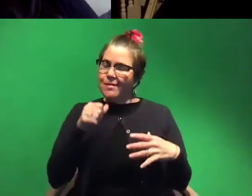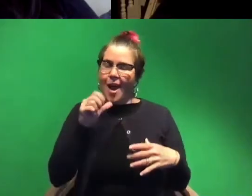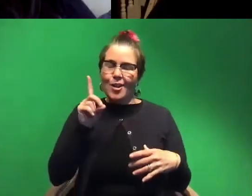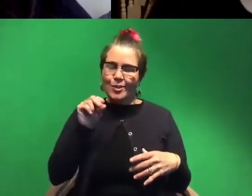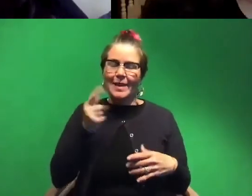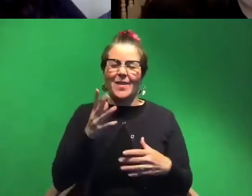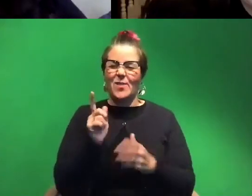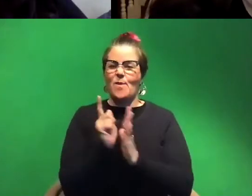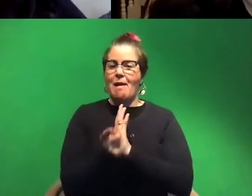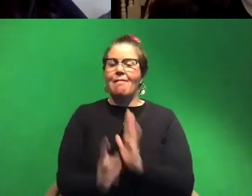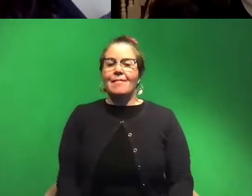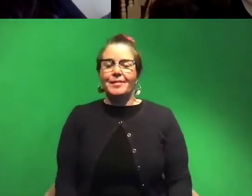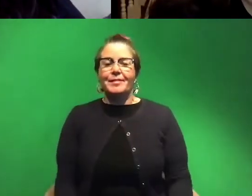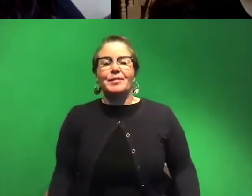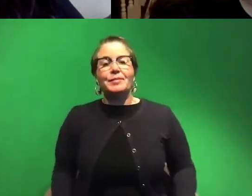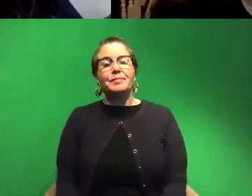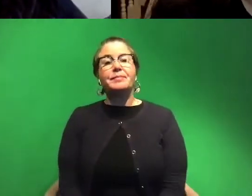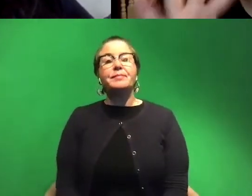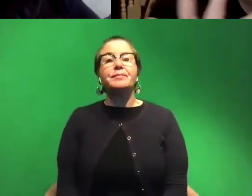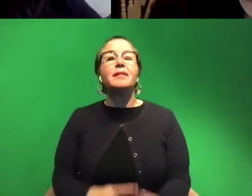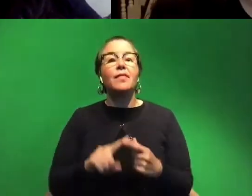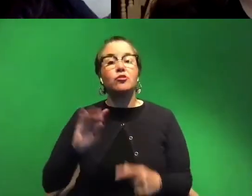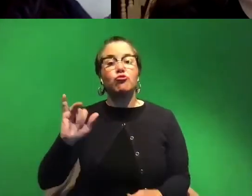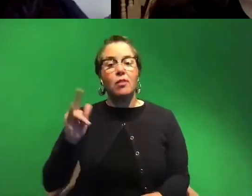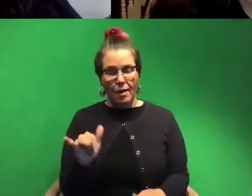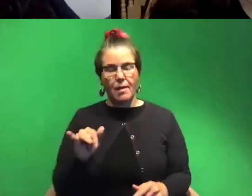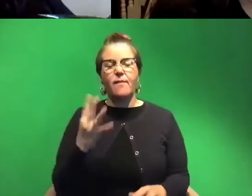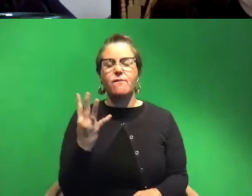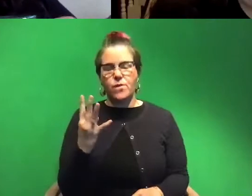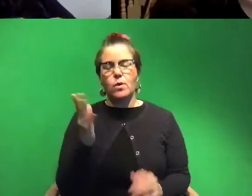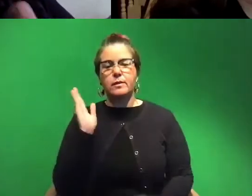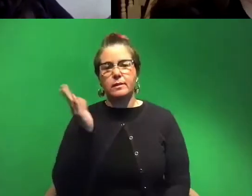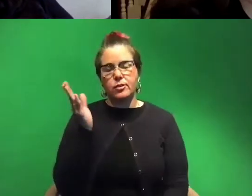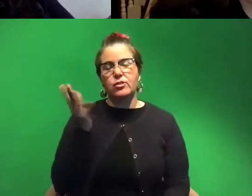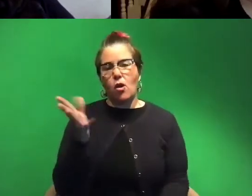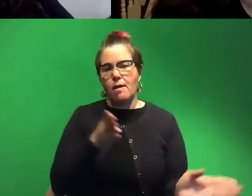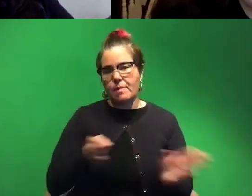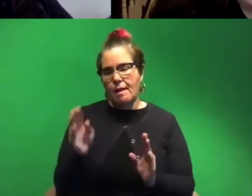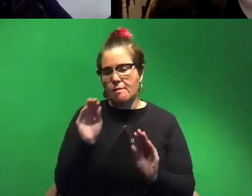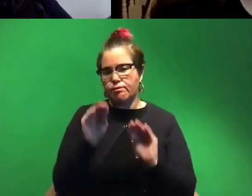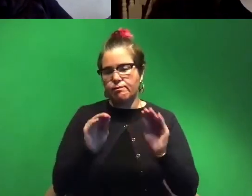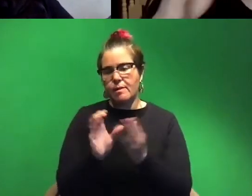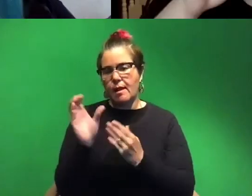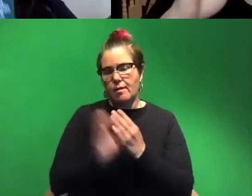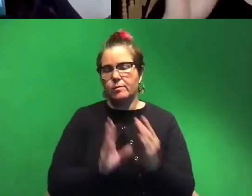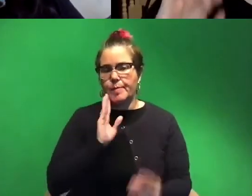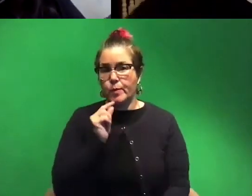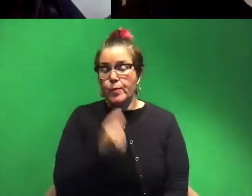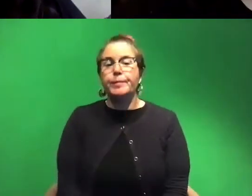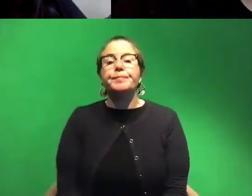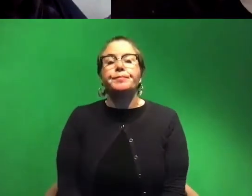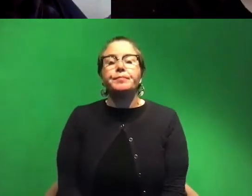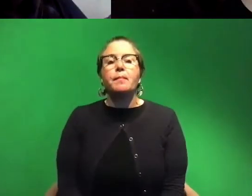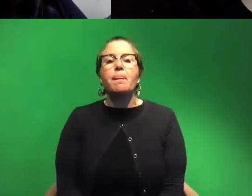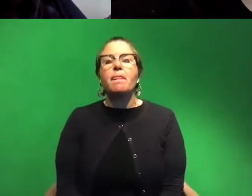bit. And then in July, we've got 4 sessions planned. They're going to be really cool. You can check them out on